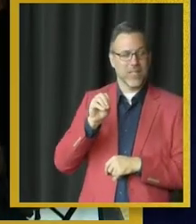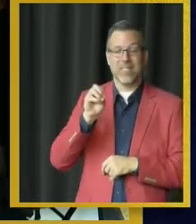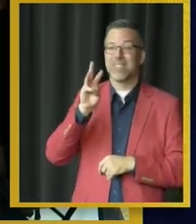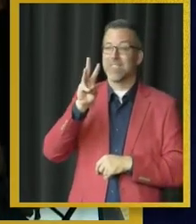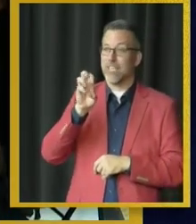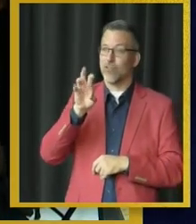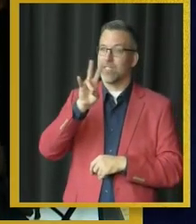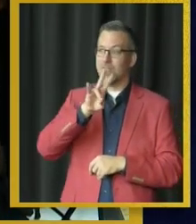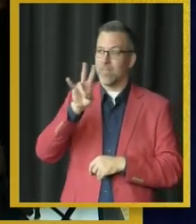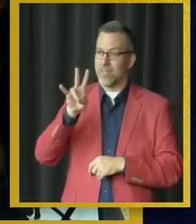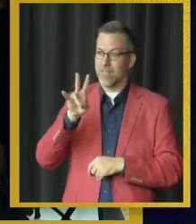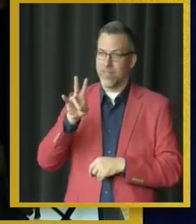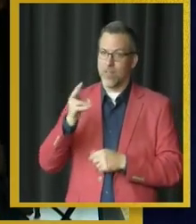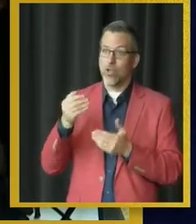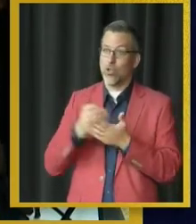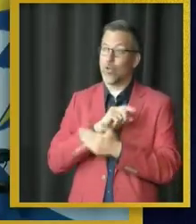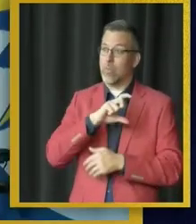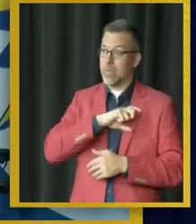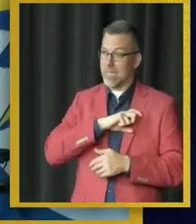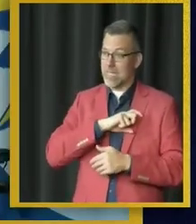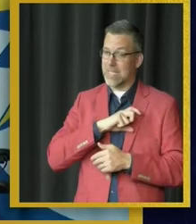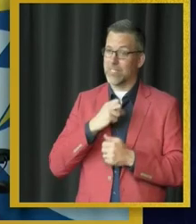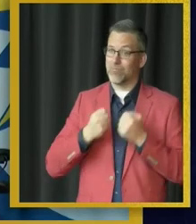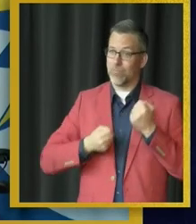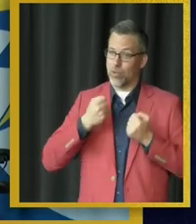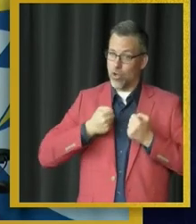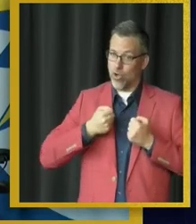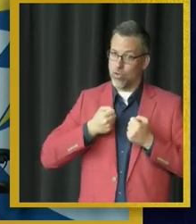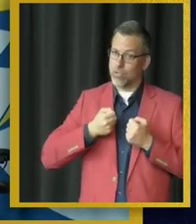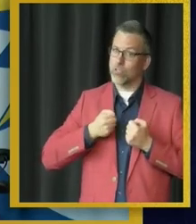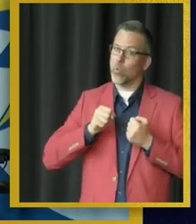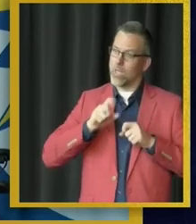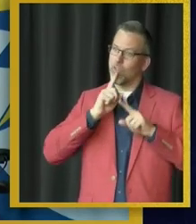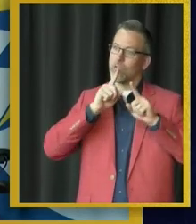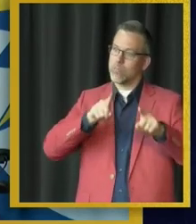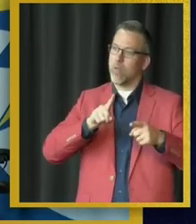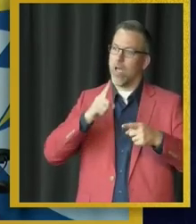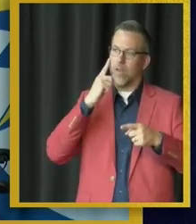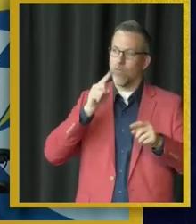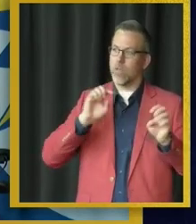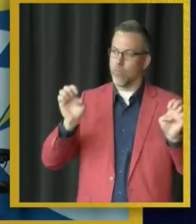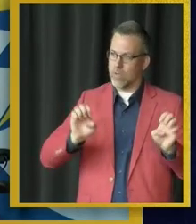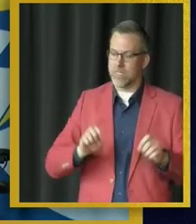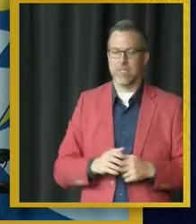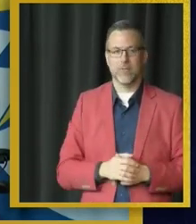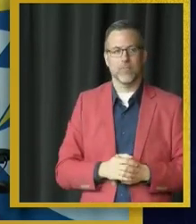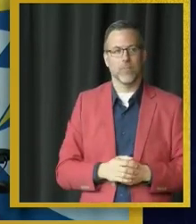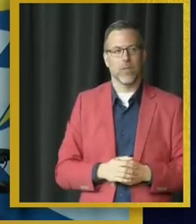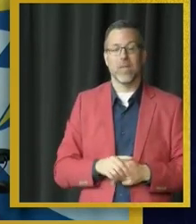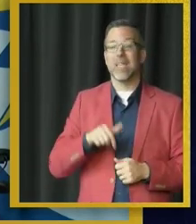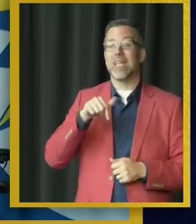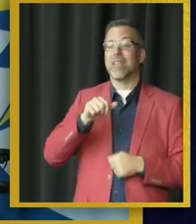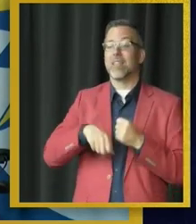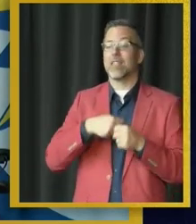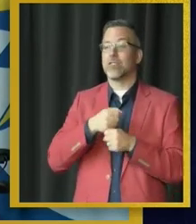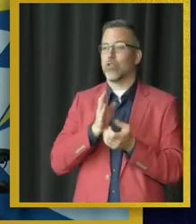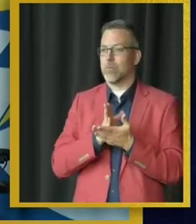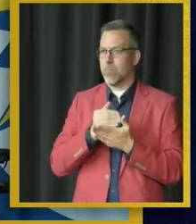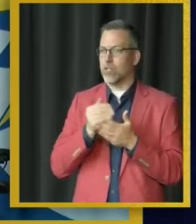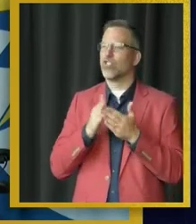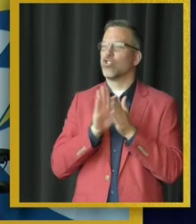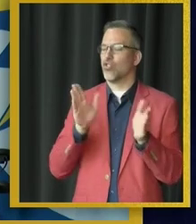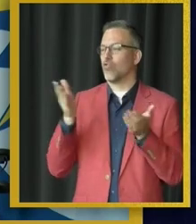677 new police vehicles to better respond to emergencies. And in this year's budget, General Services will